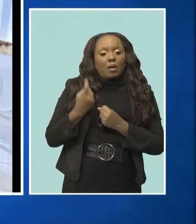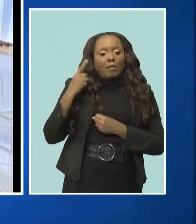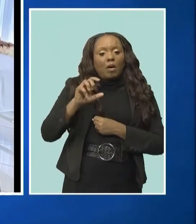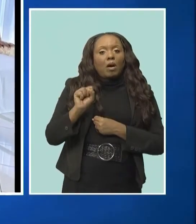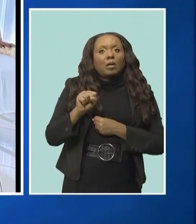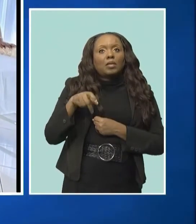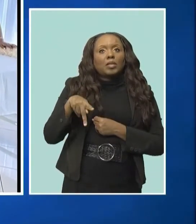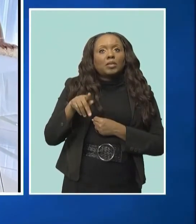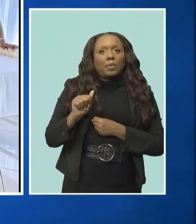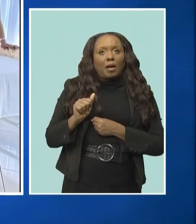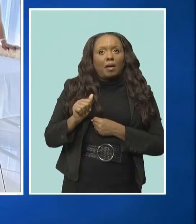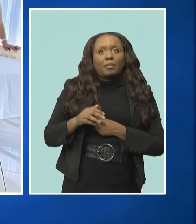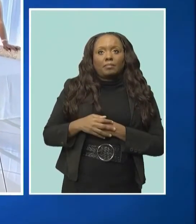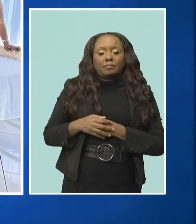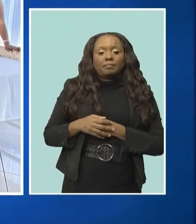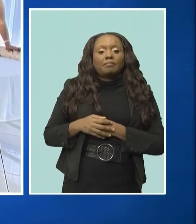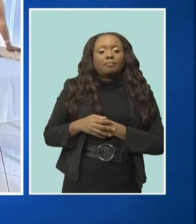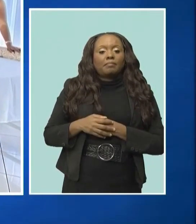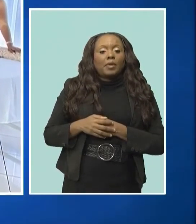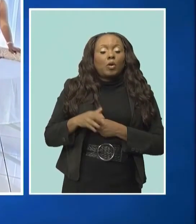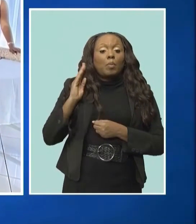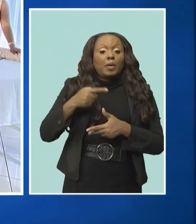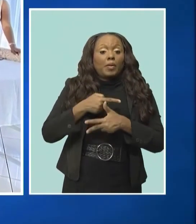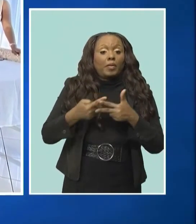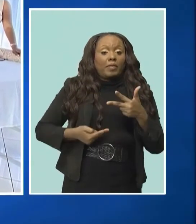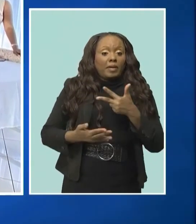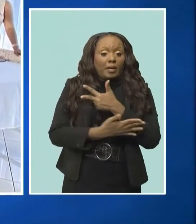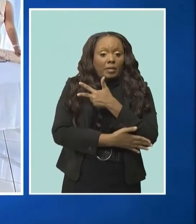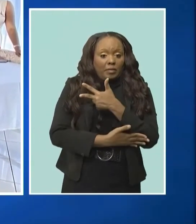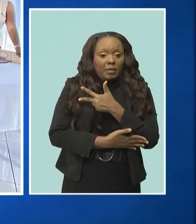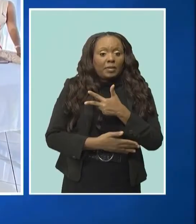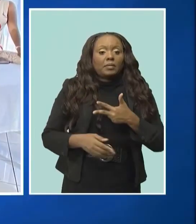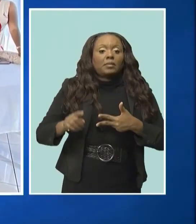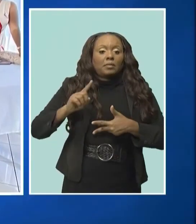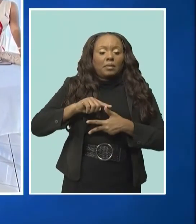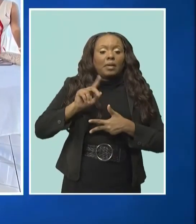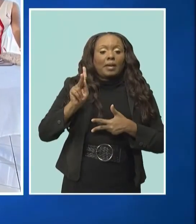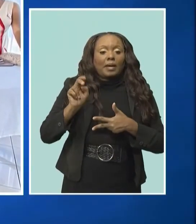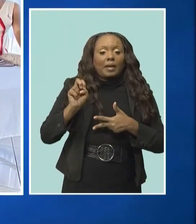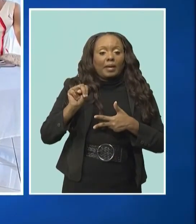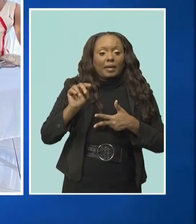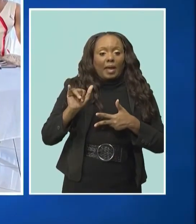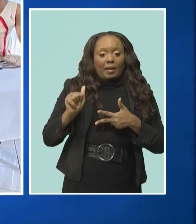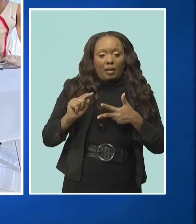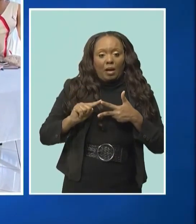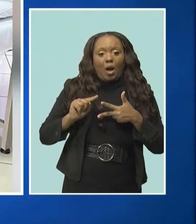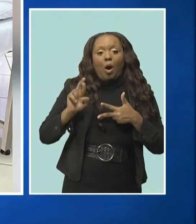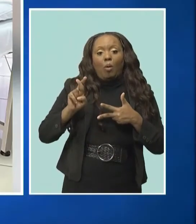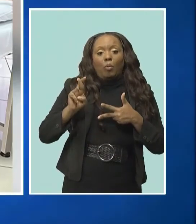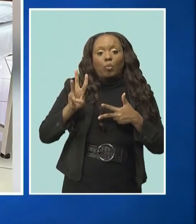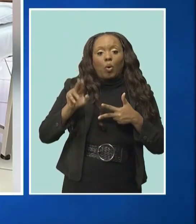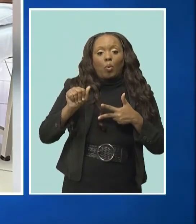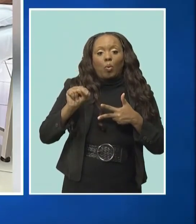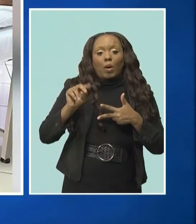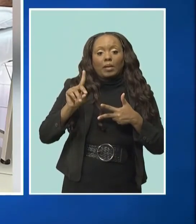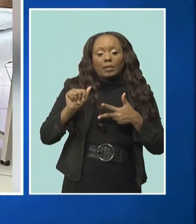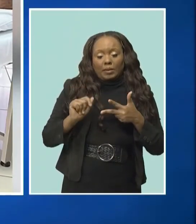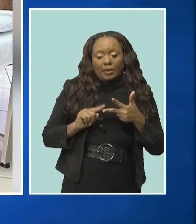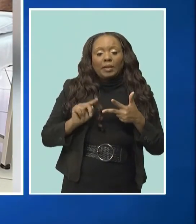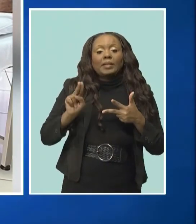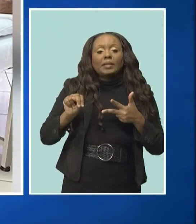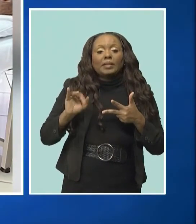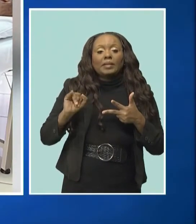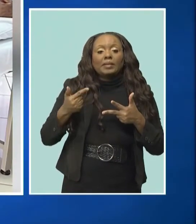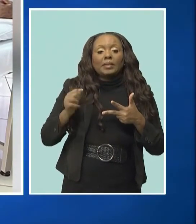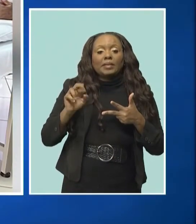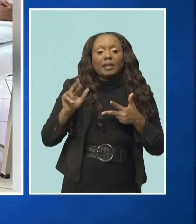the first stop of a three-country tour, which will also take him to Rwanda and Nigeria. Mr. Andrews, the Chief Executive Officer